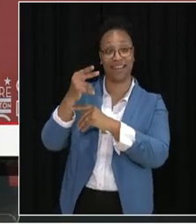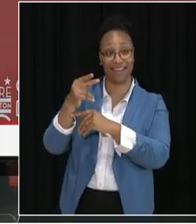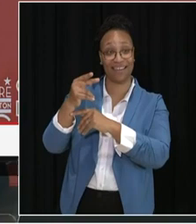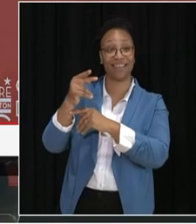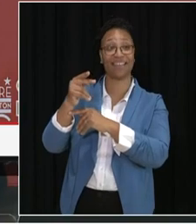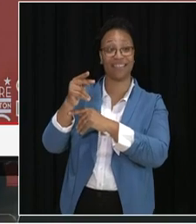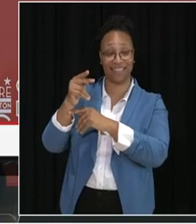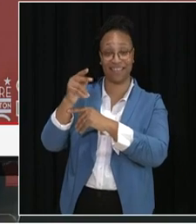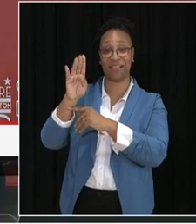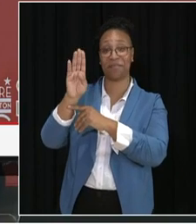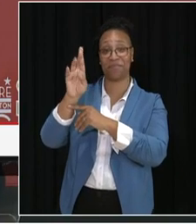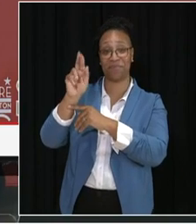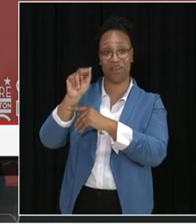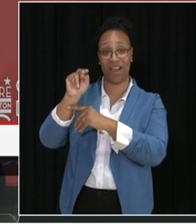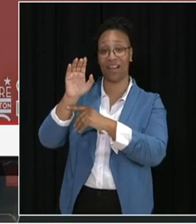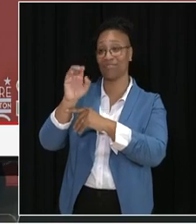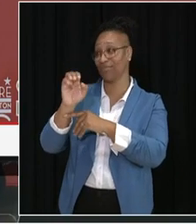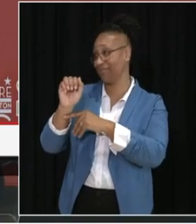Principal Anderson.